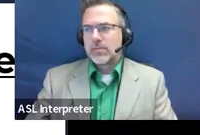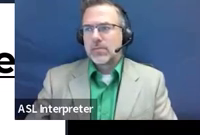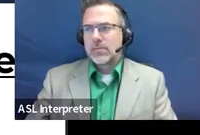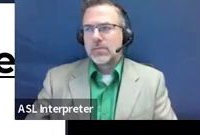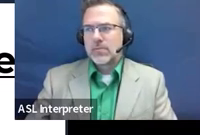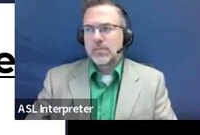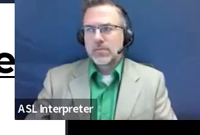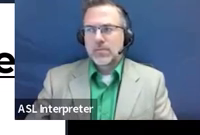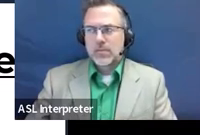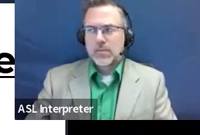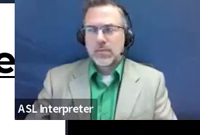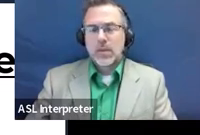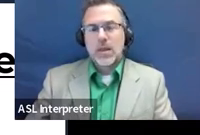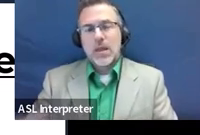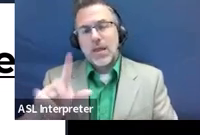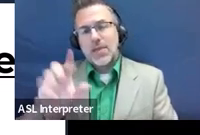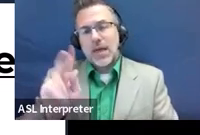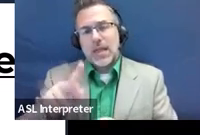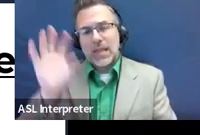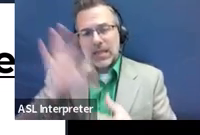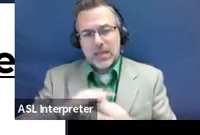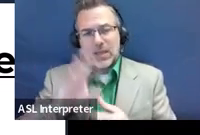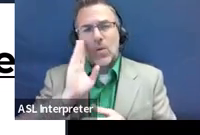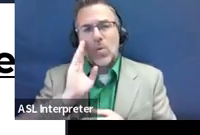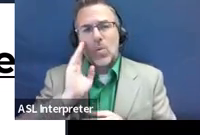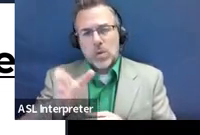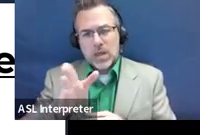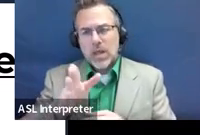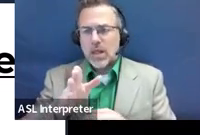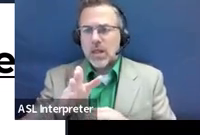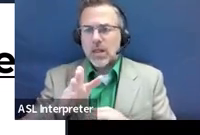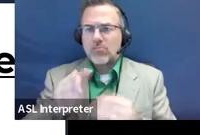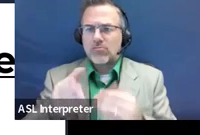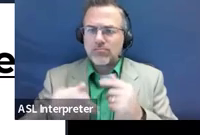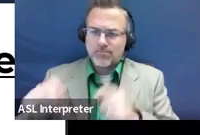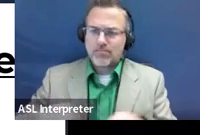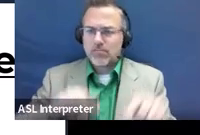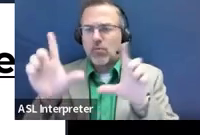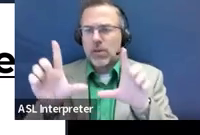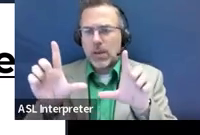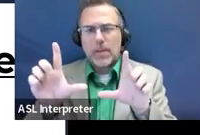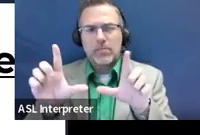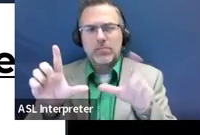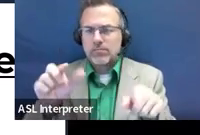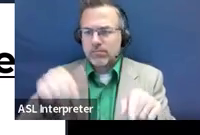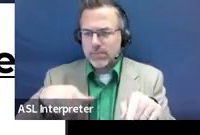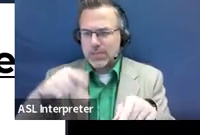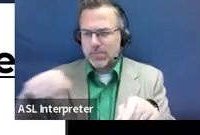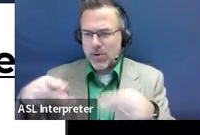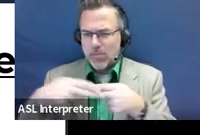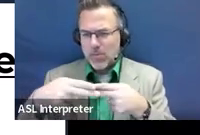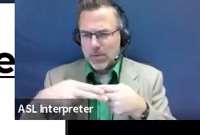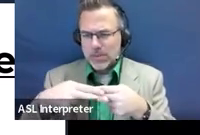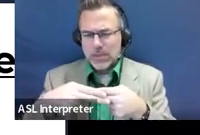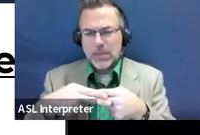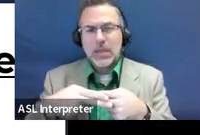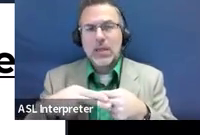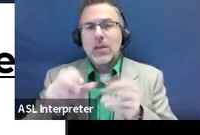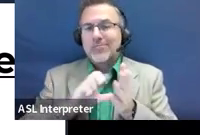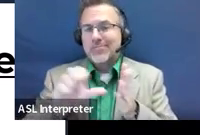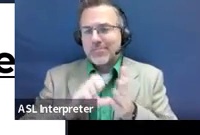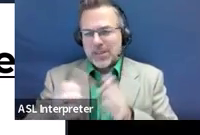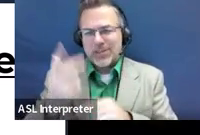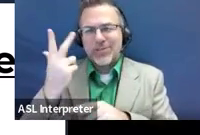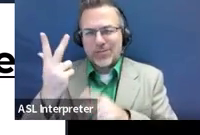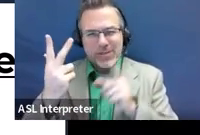manual if you're able to access the electronic copy of this PowerPoint. And you can find the advance written notice on page 3 that